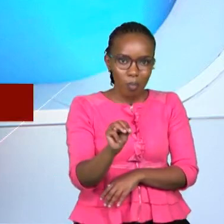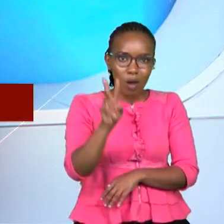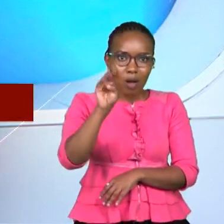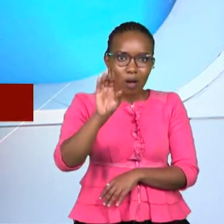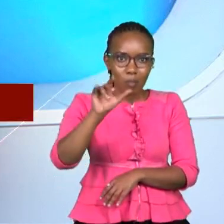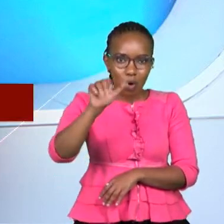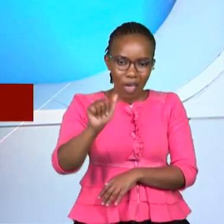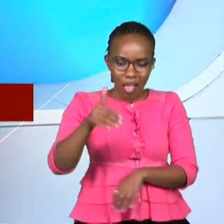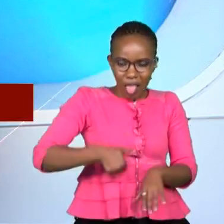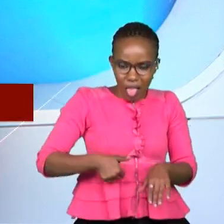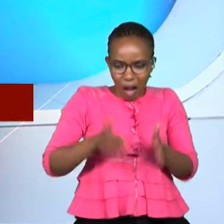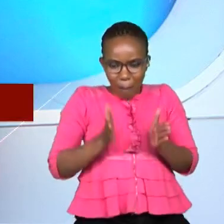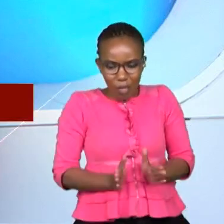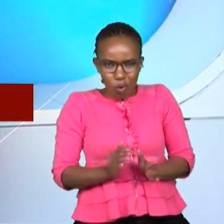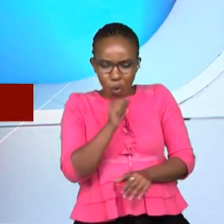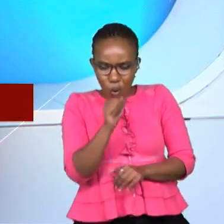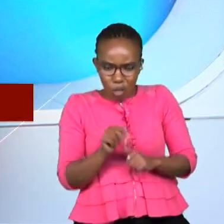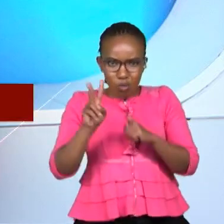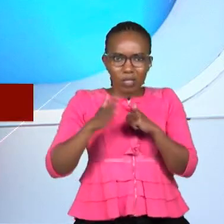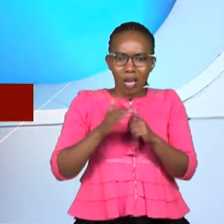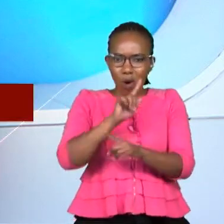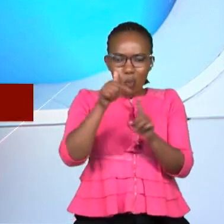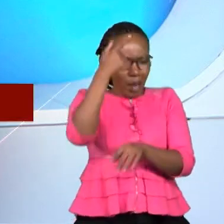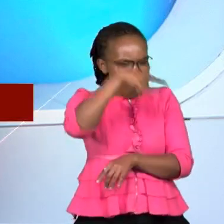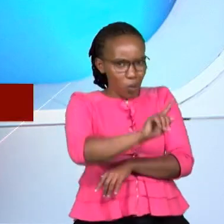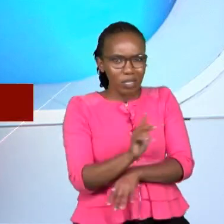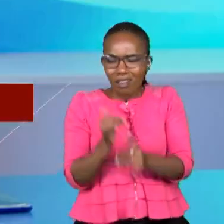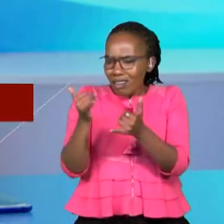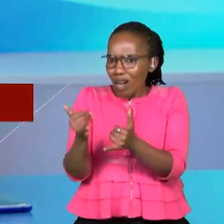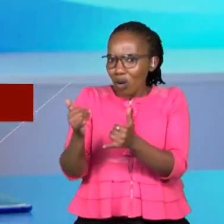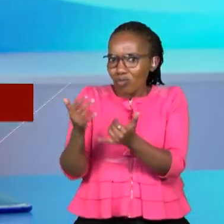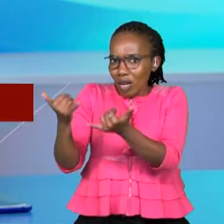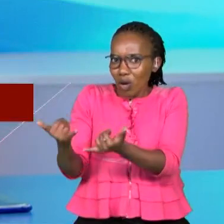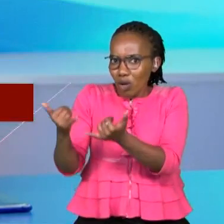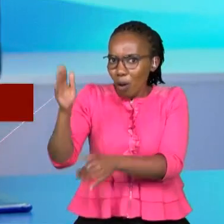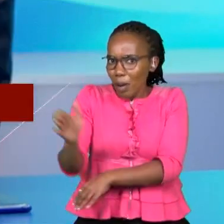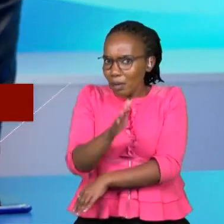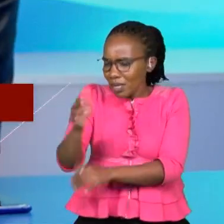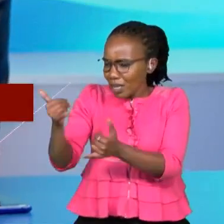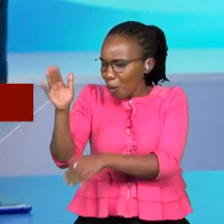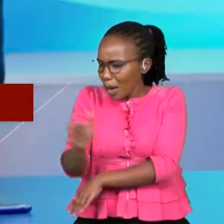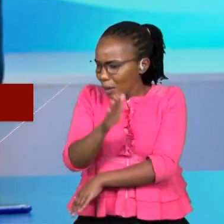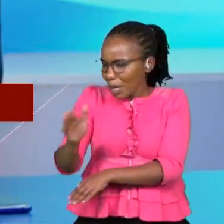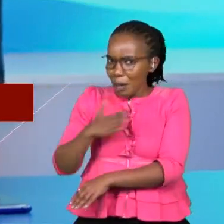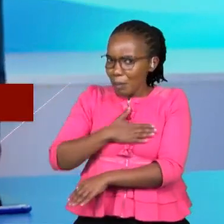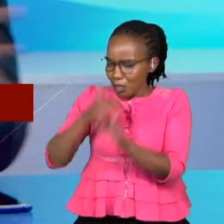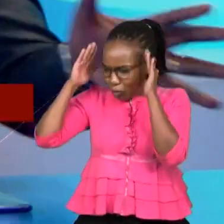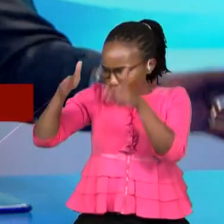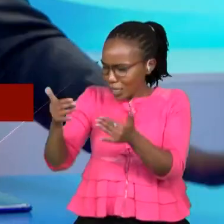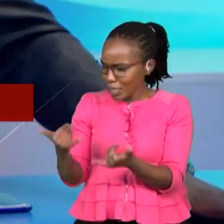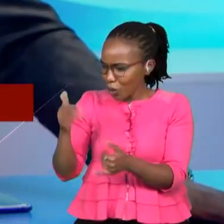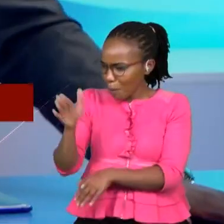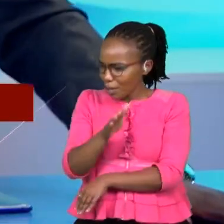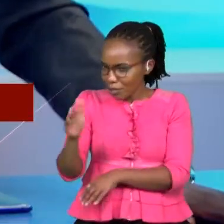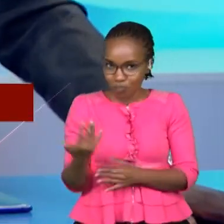age of 29 or so when he was in making policies that we are benefiting today. The parliament that we have. Let's just look at that. If you look at the